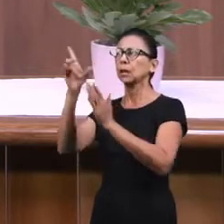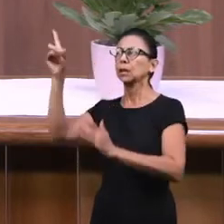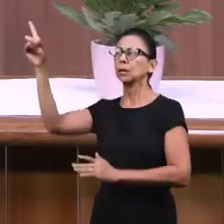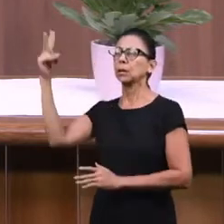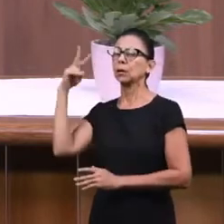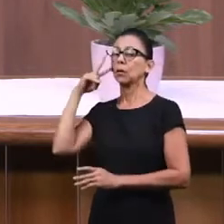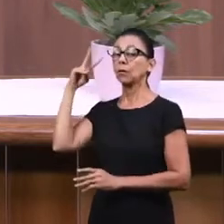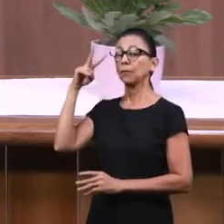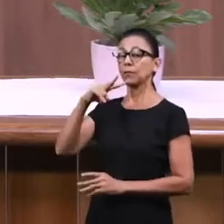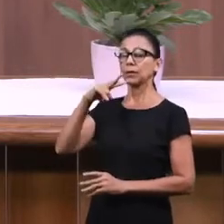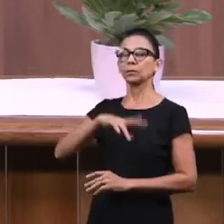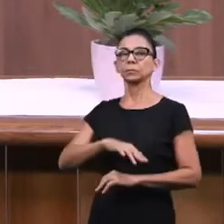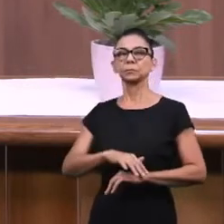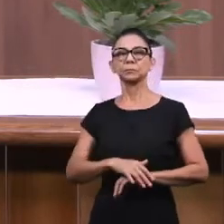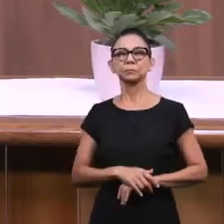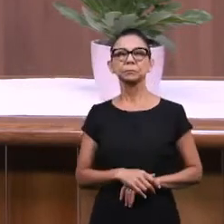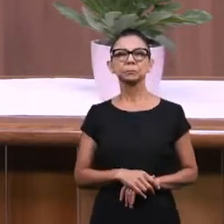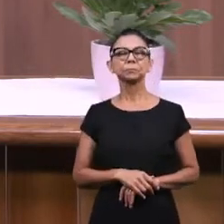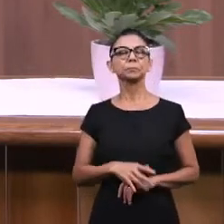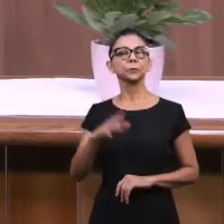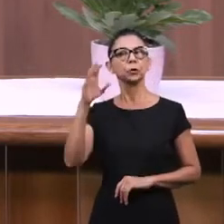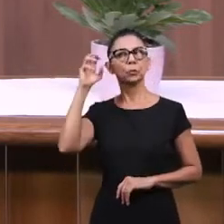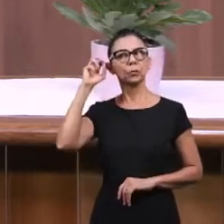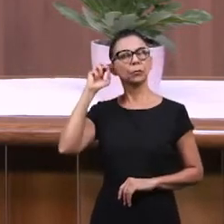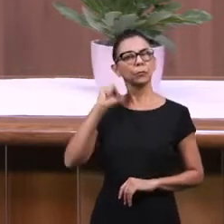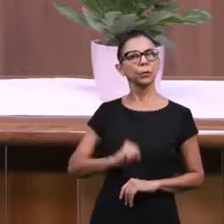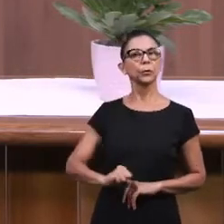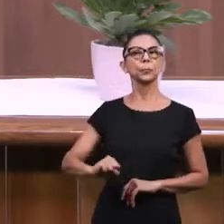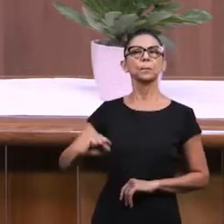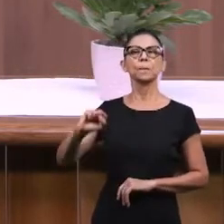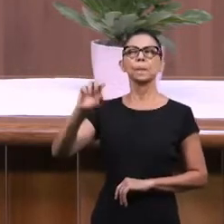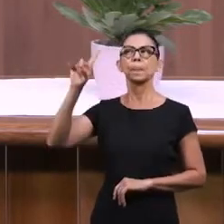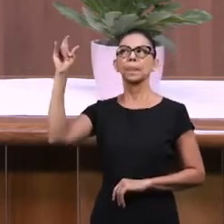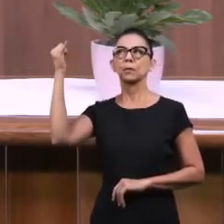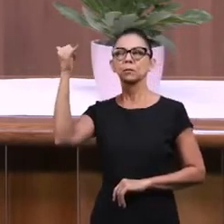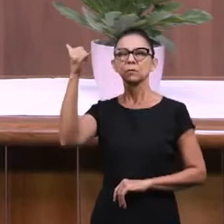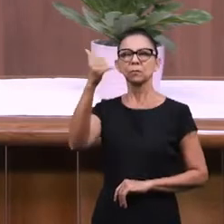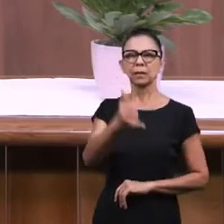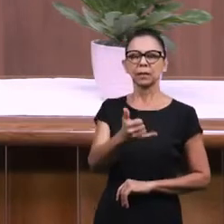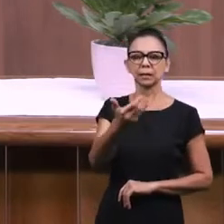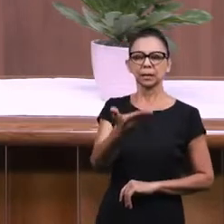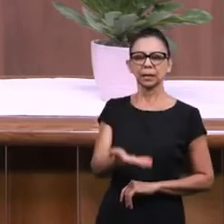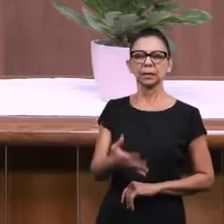And the word of God brings Daniel consolation, brings him rest.